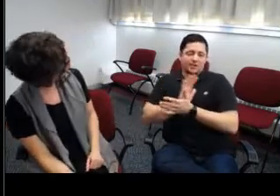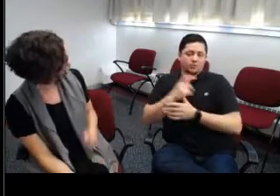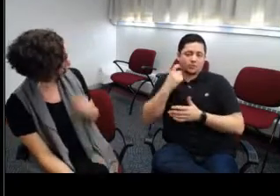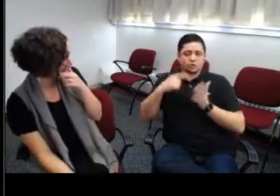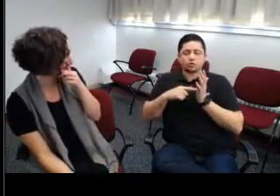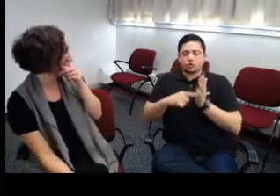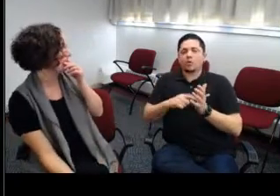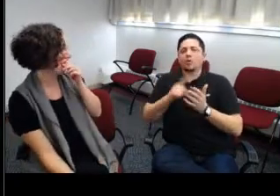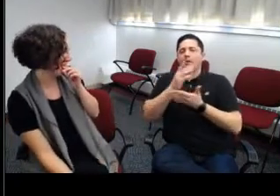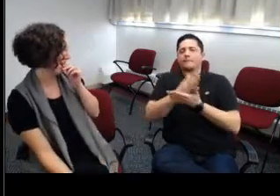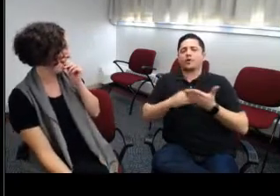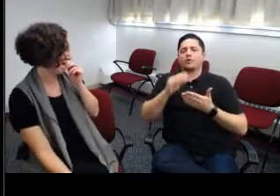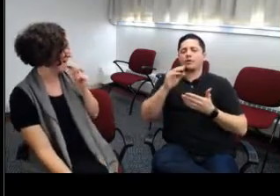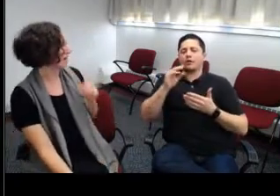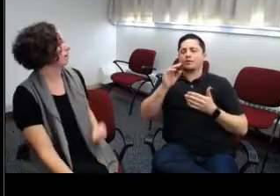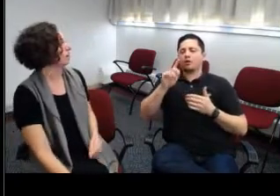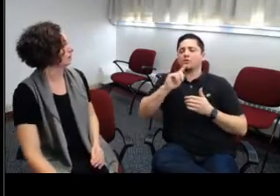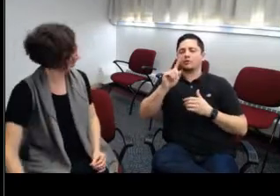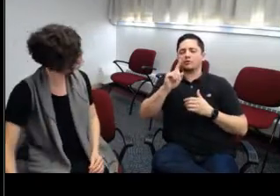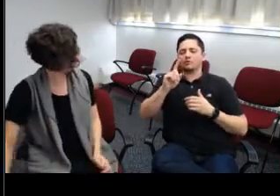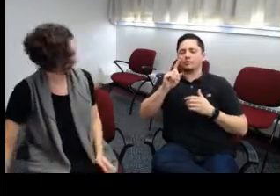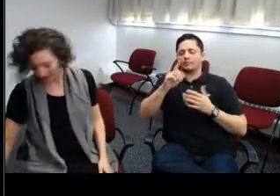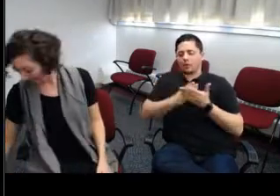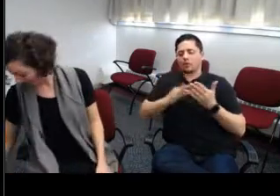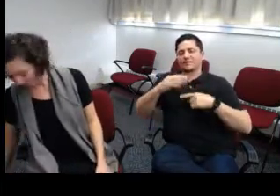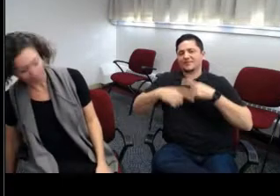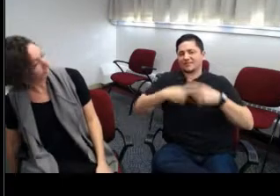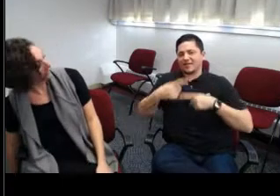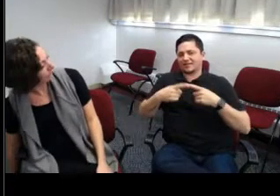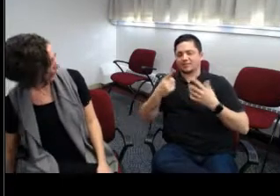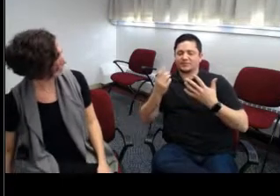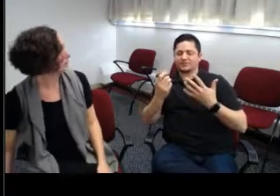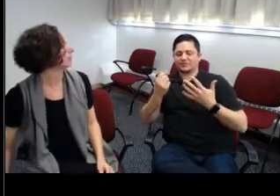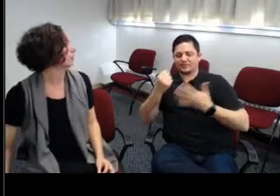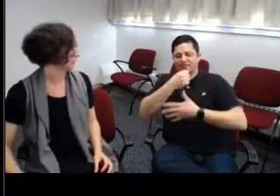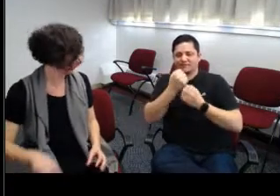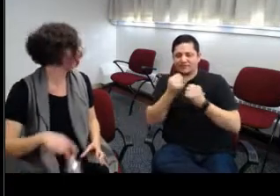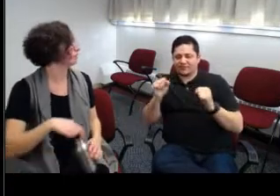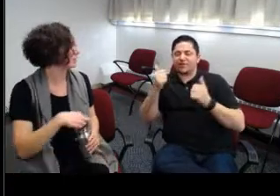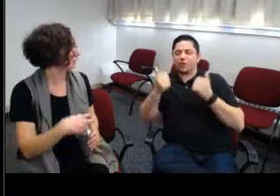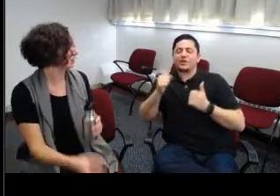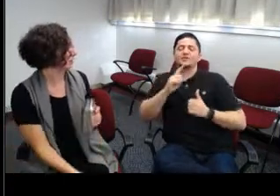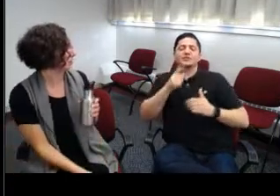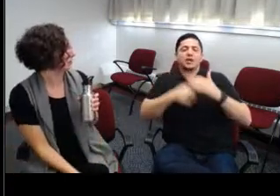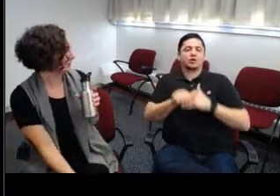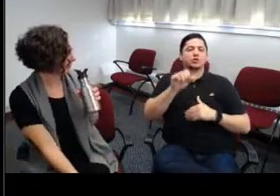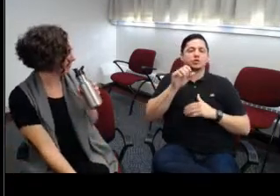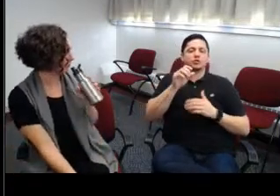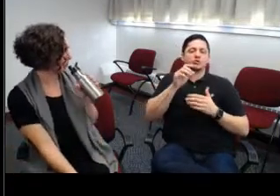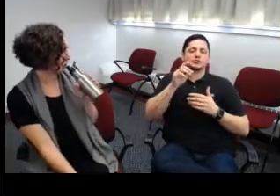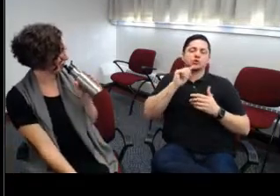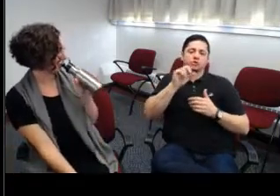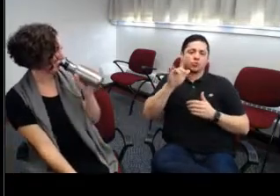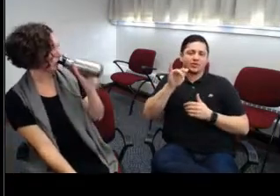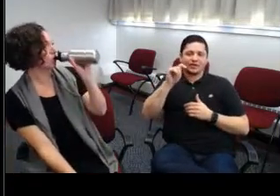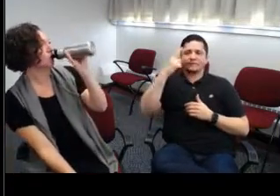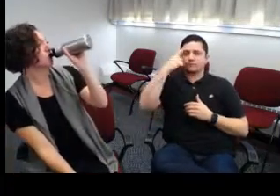And just to be clear, the video that we showed you today is part of the Seeking